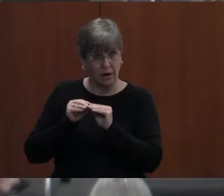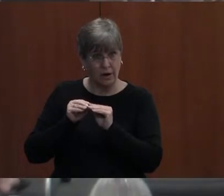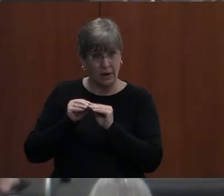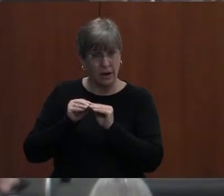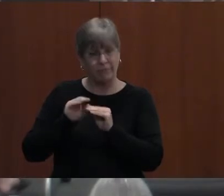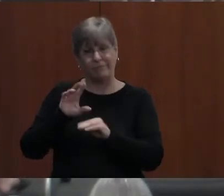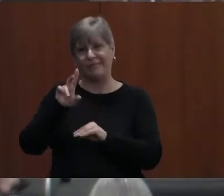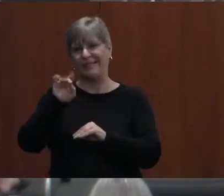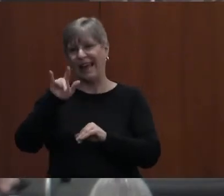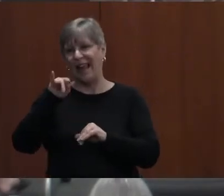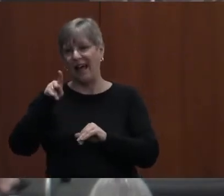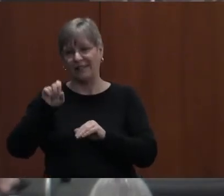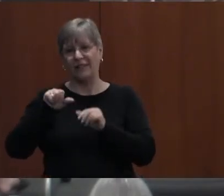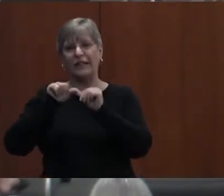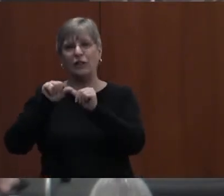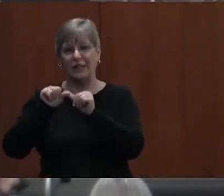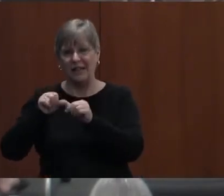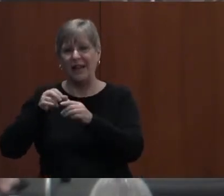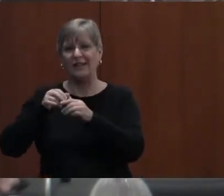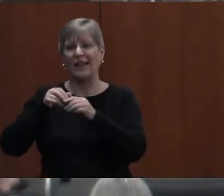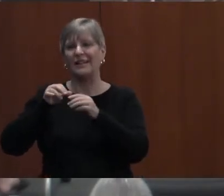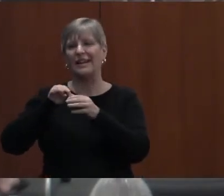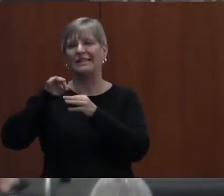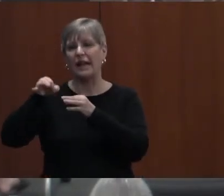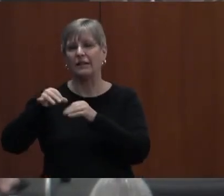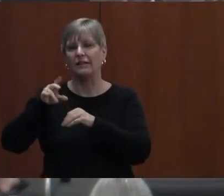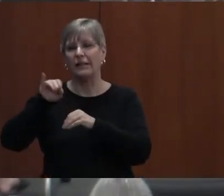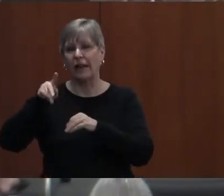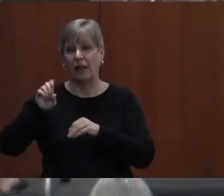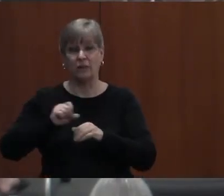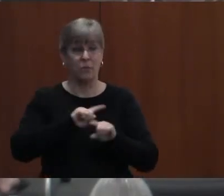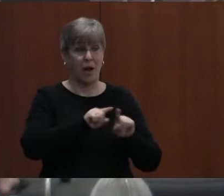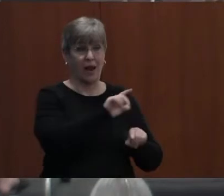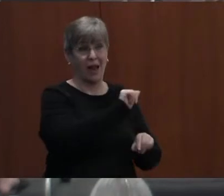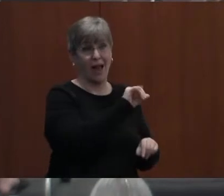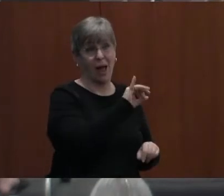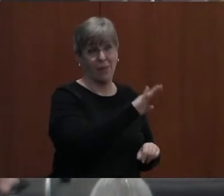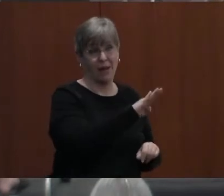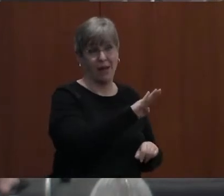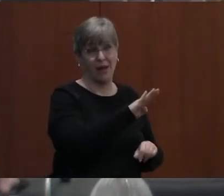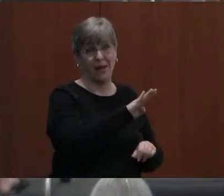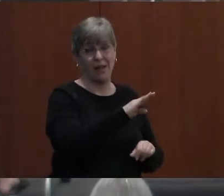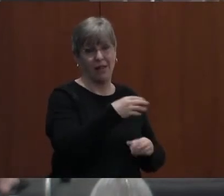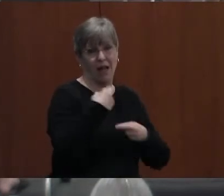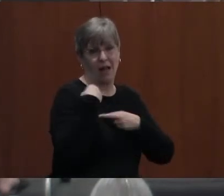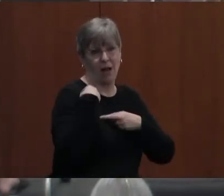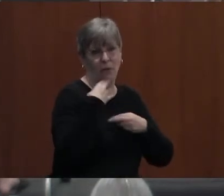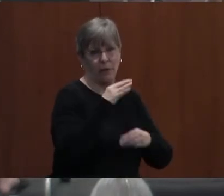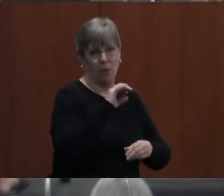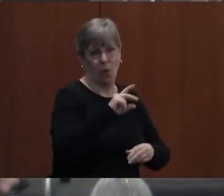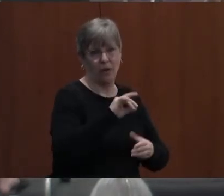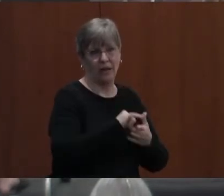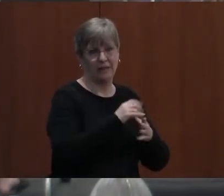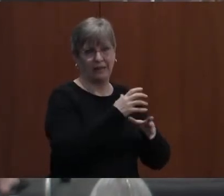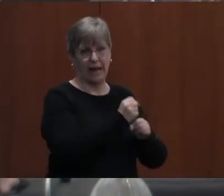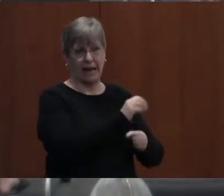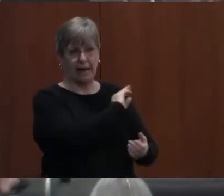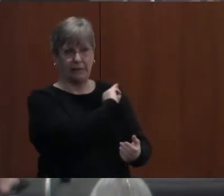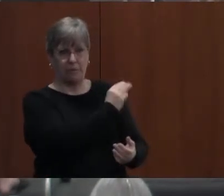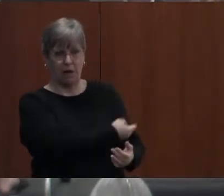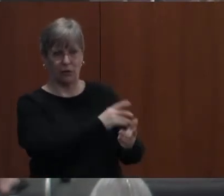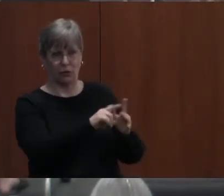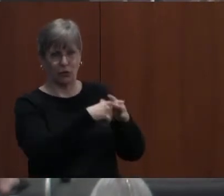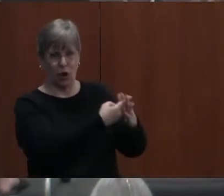deadlines extended, but the AIB, the Accountability Board, which is just getting its muscle